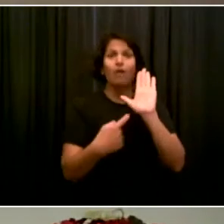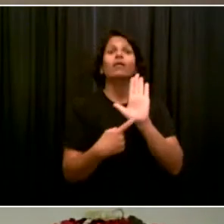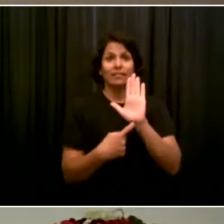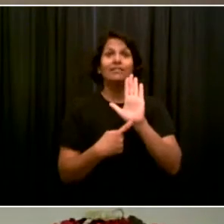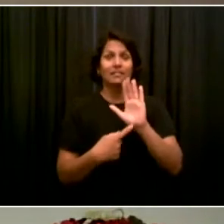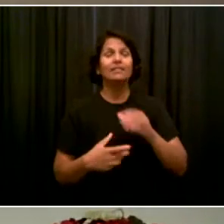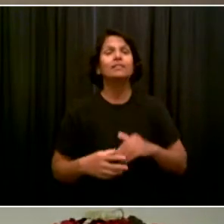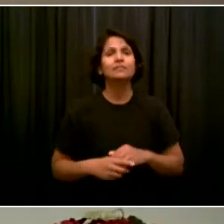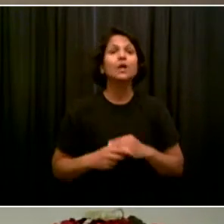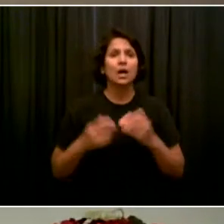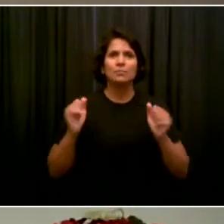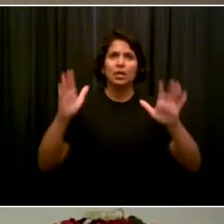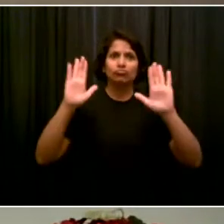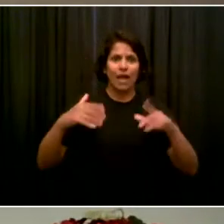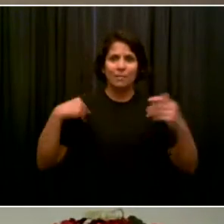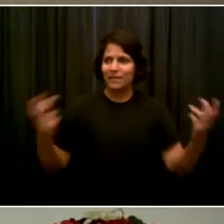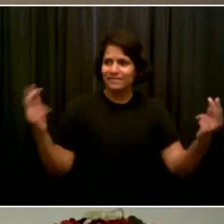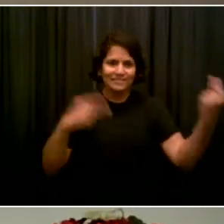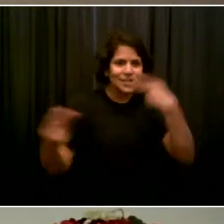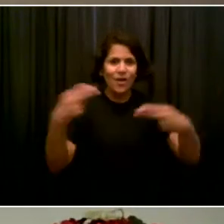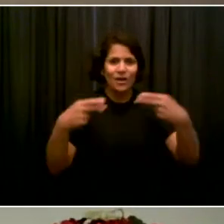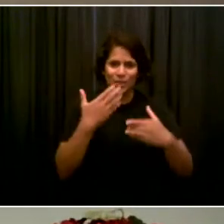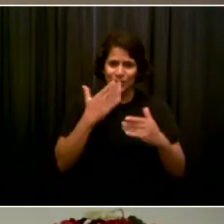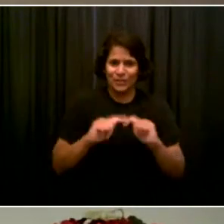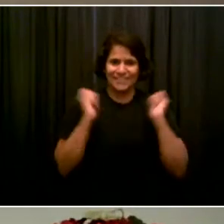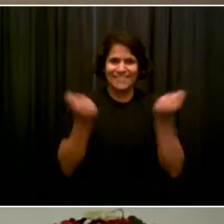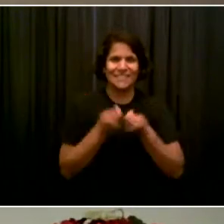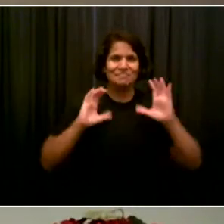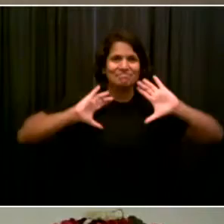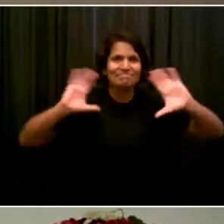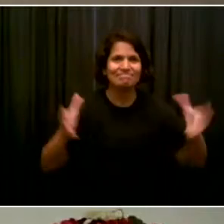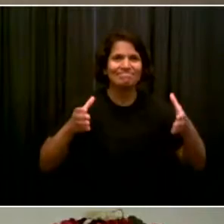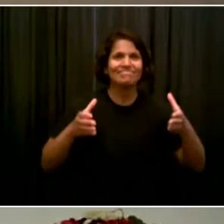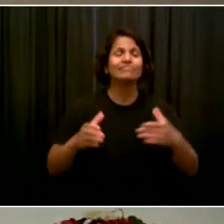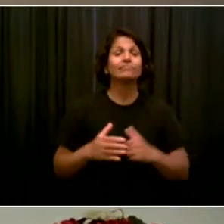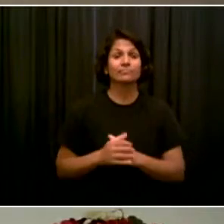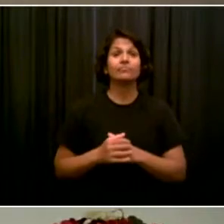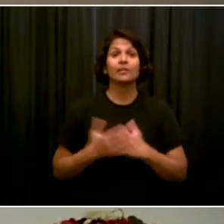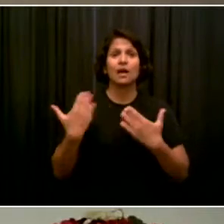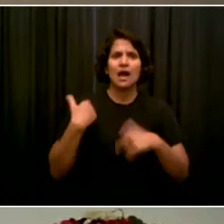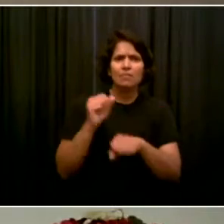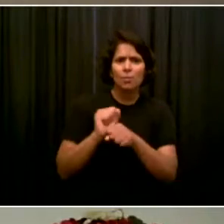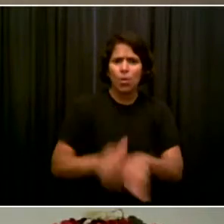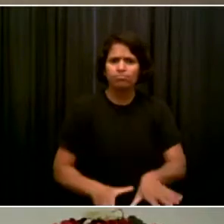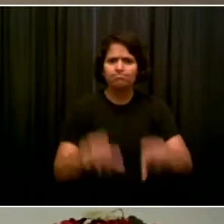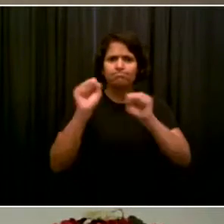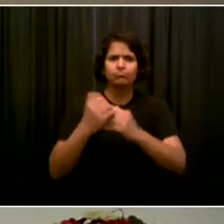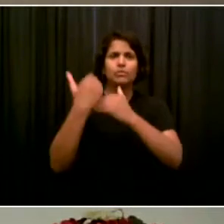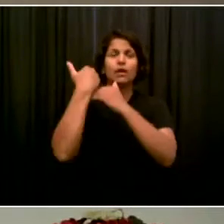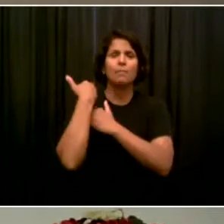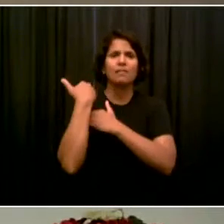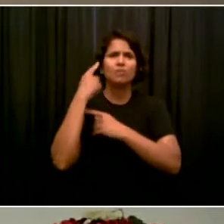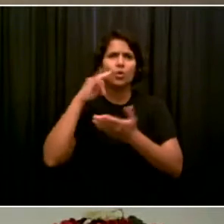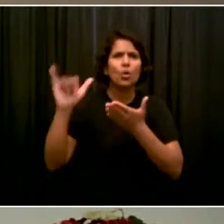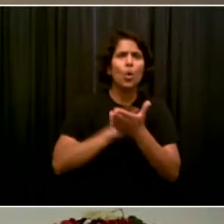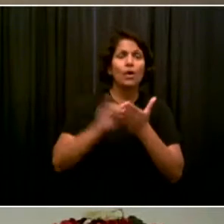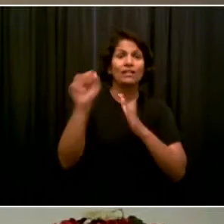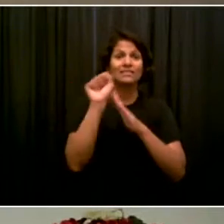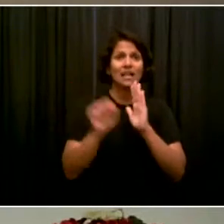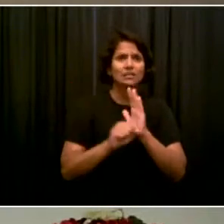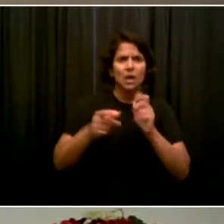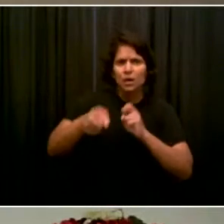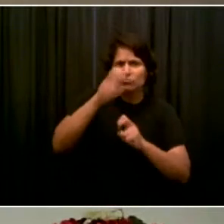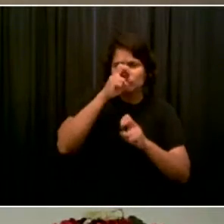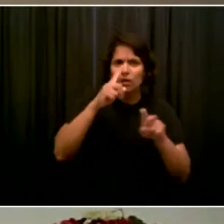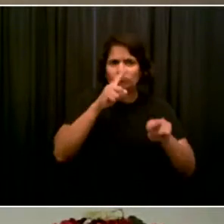bill so that we can electronically monitor and hold accountable illegally overweight trucks throughout the corridor and keep them off the